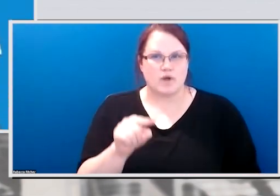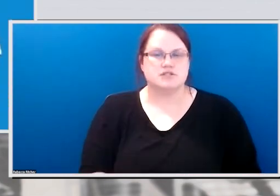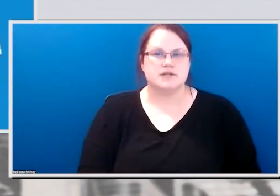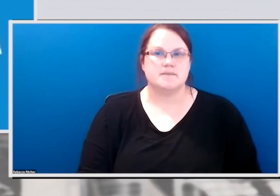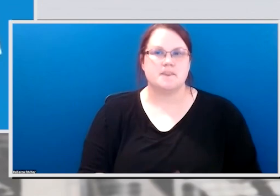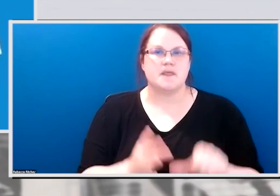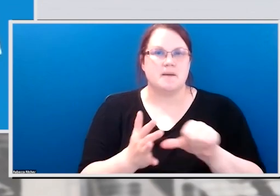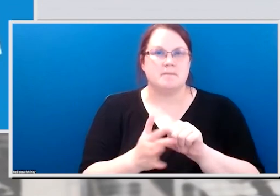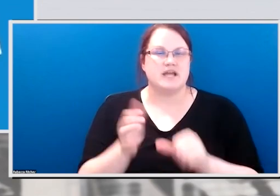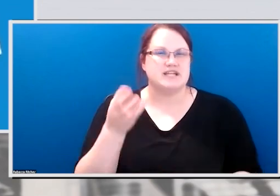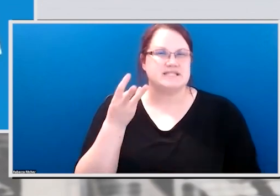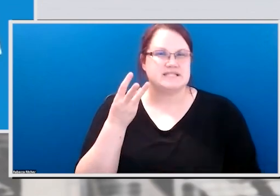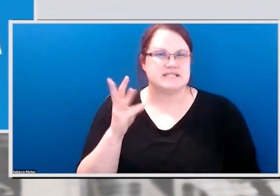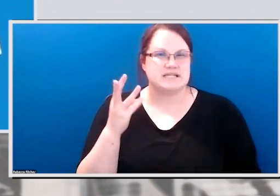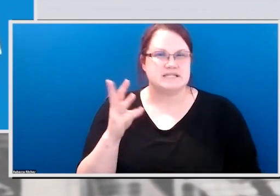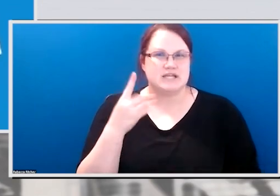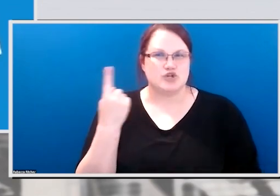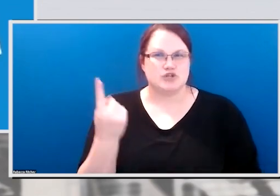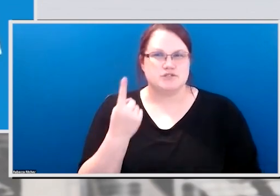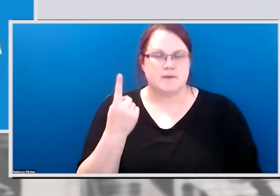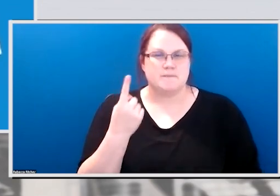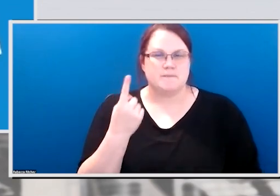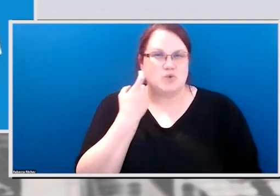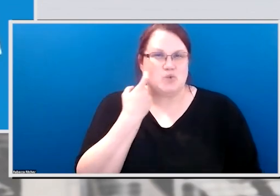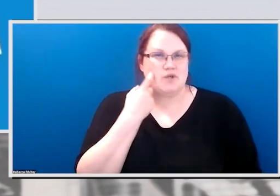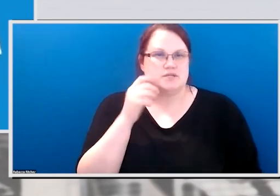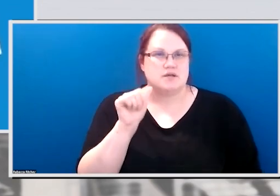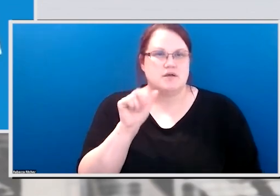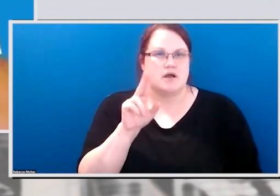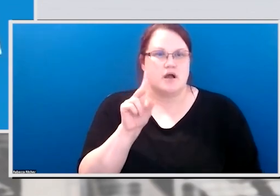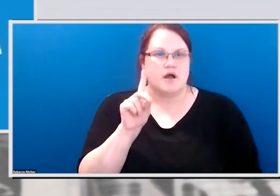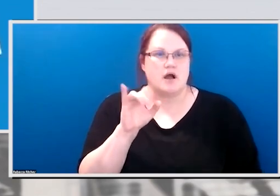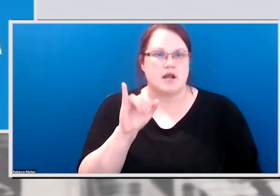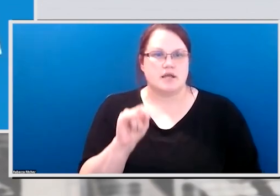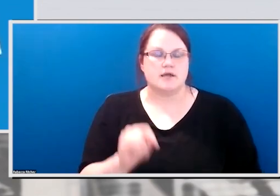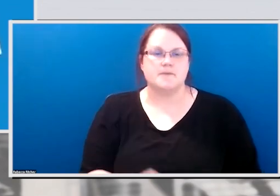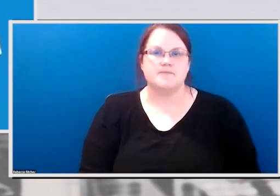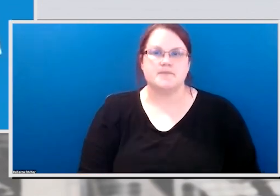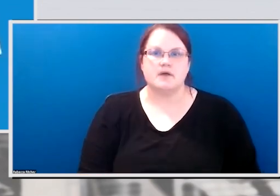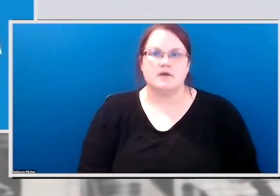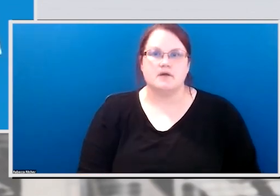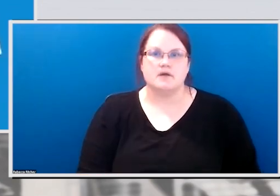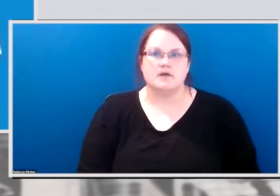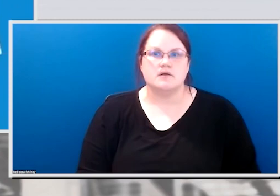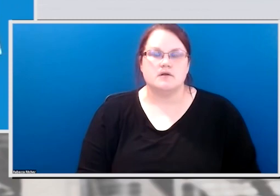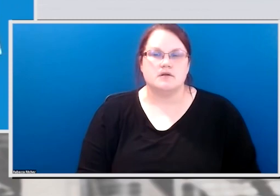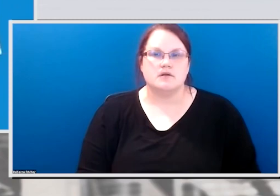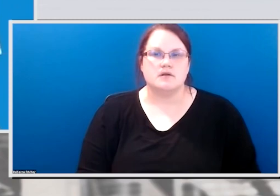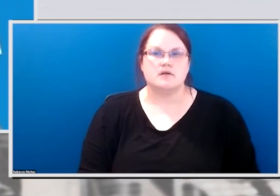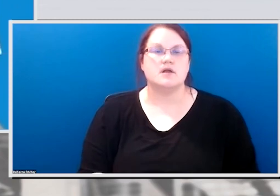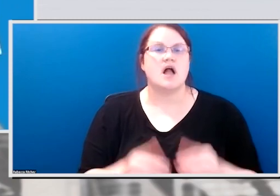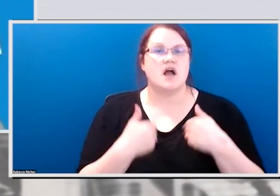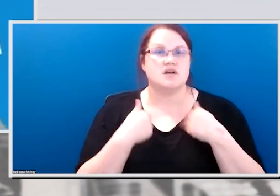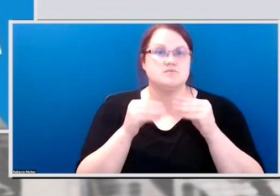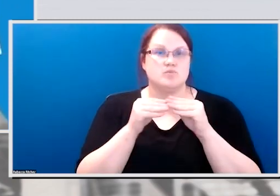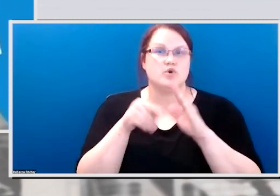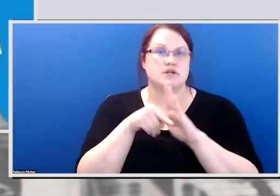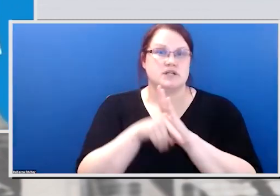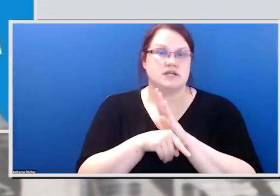like 16 or something on our most recent audit, that actually kind of gets into some specific detail on some of our earned